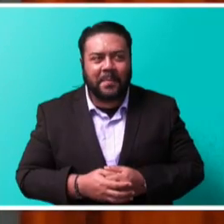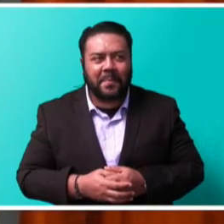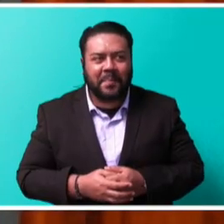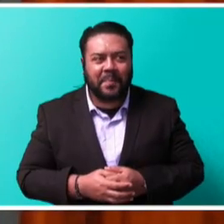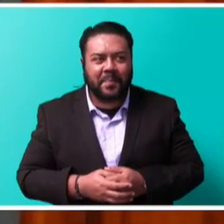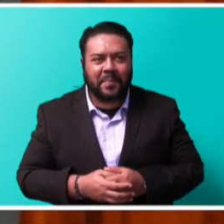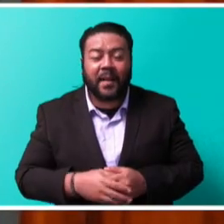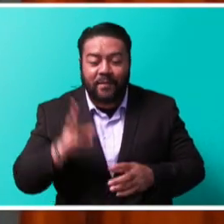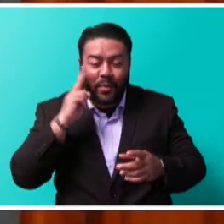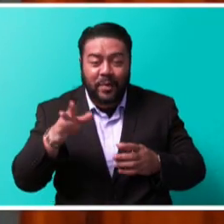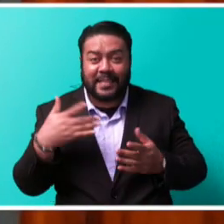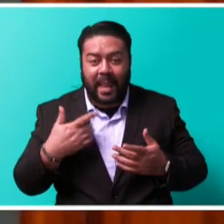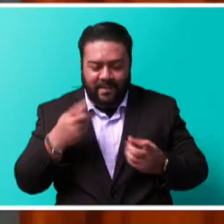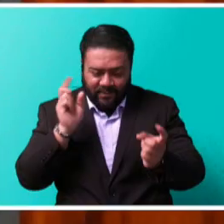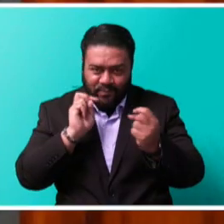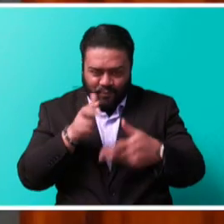live,